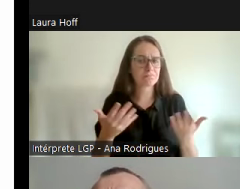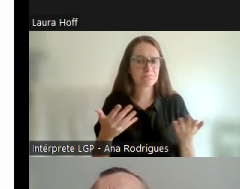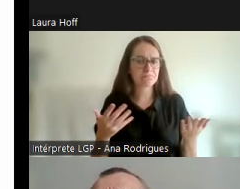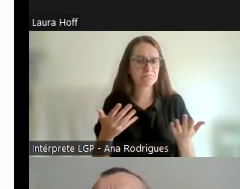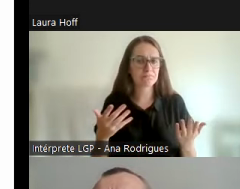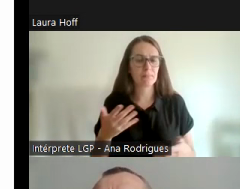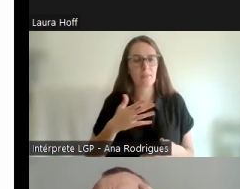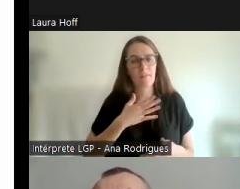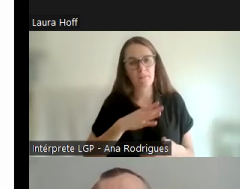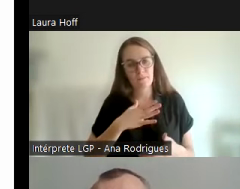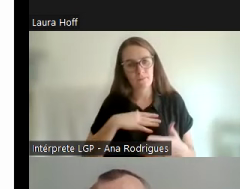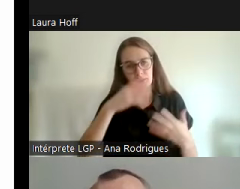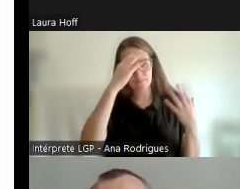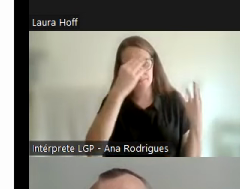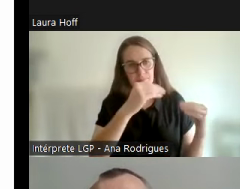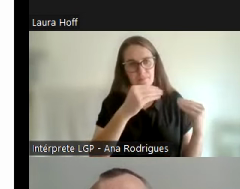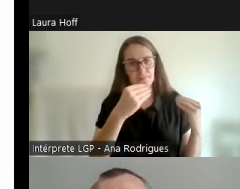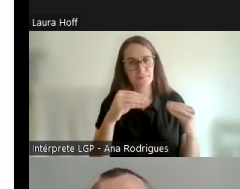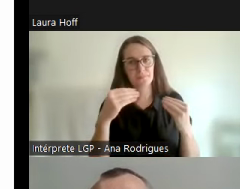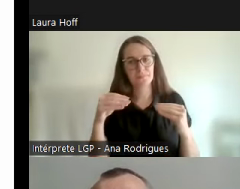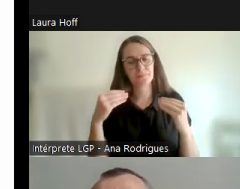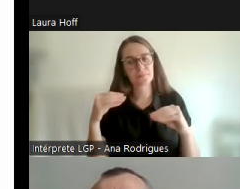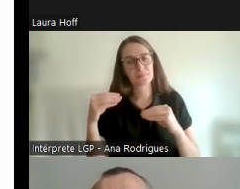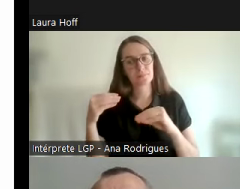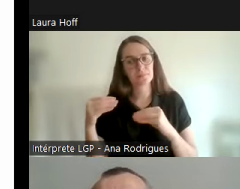teach to the